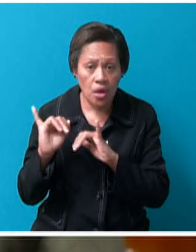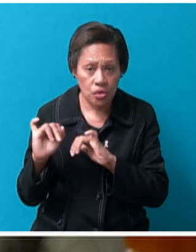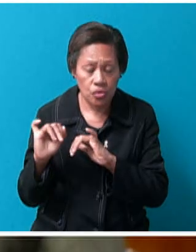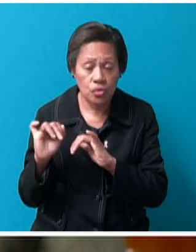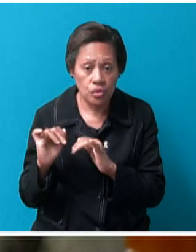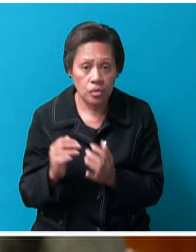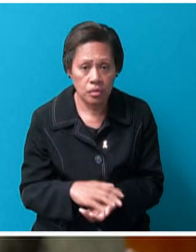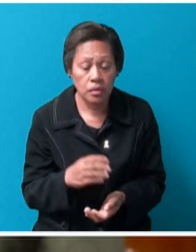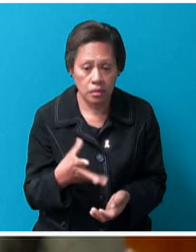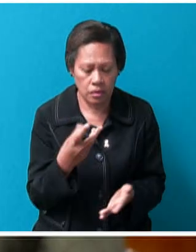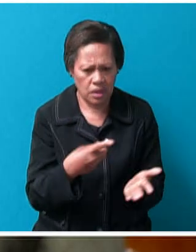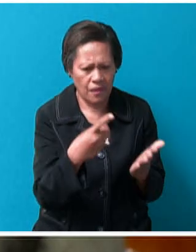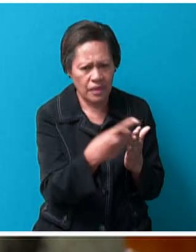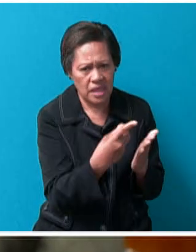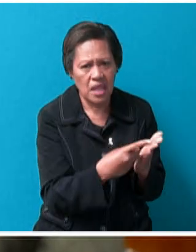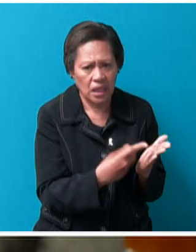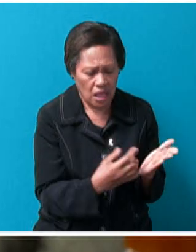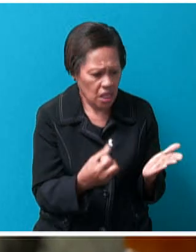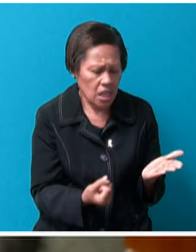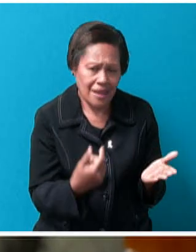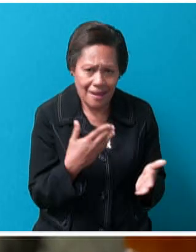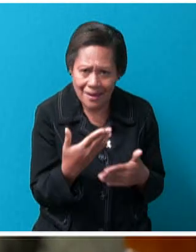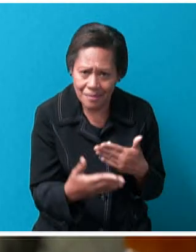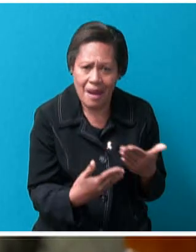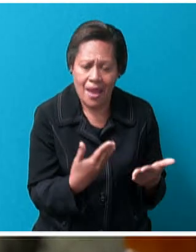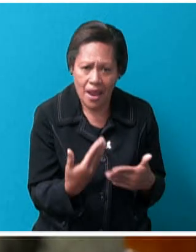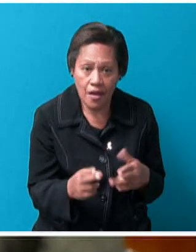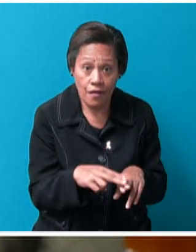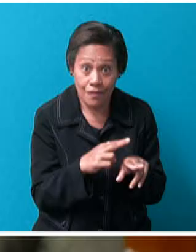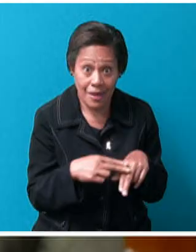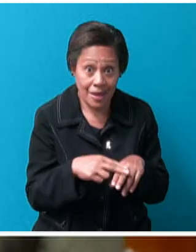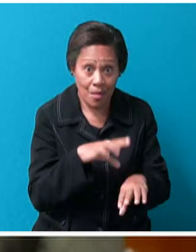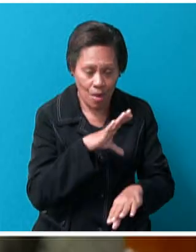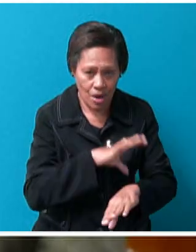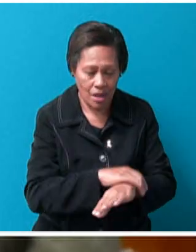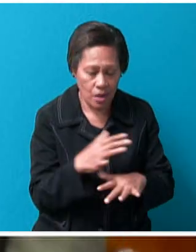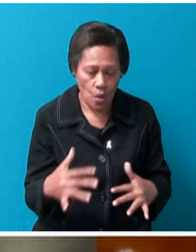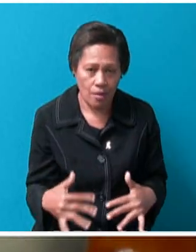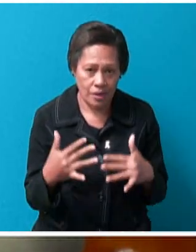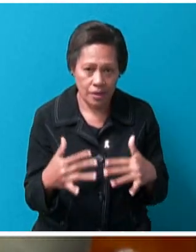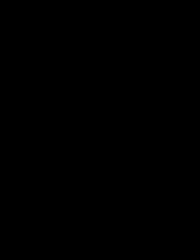the details are clearly explained in the Fiji Police website. Thank you, sir.